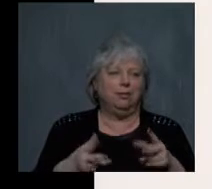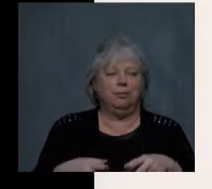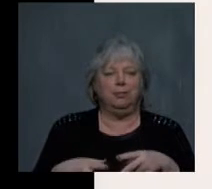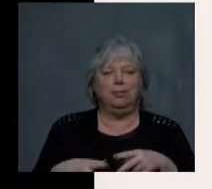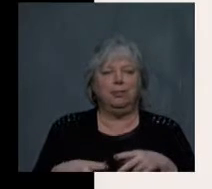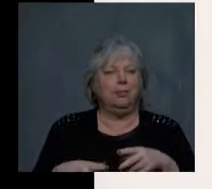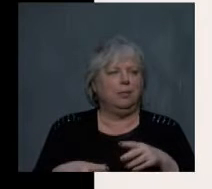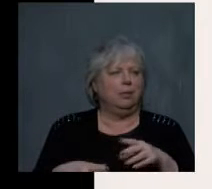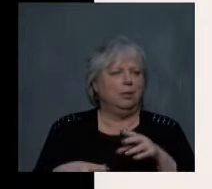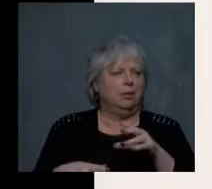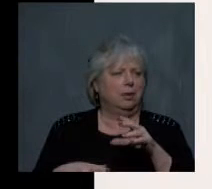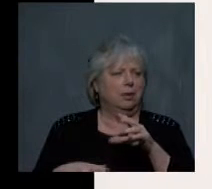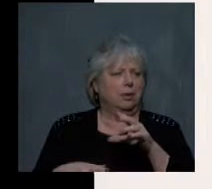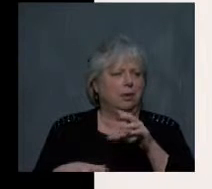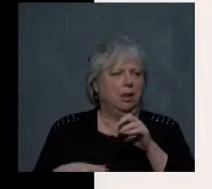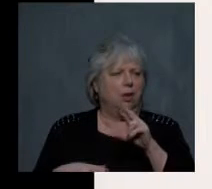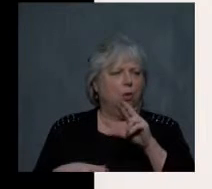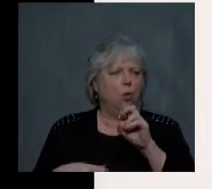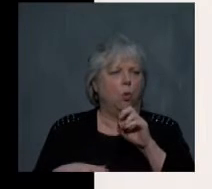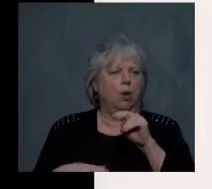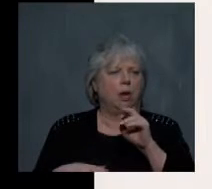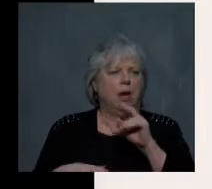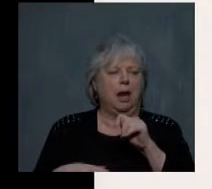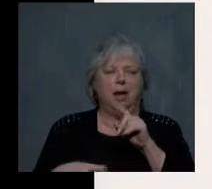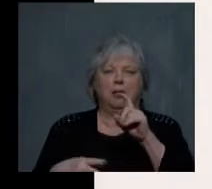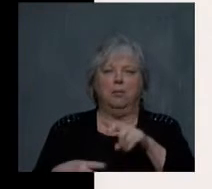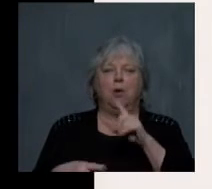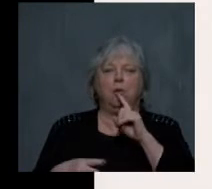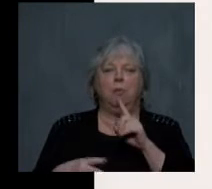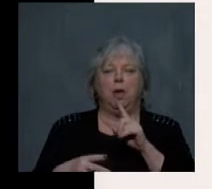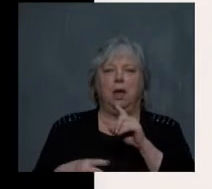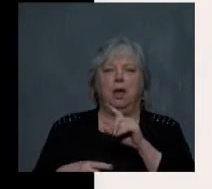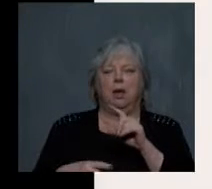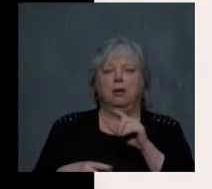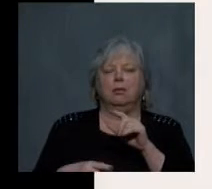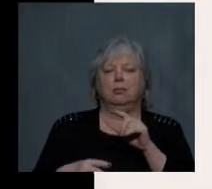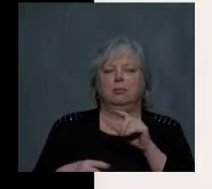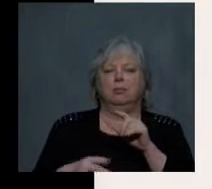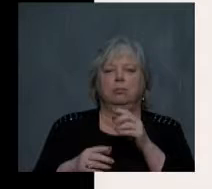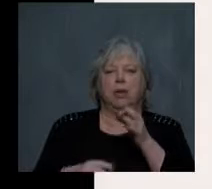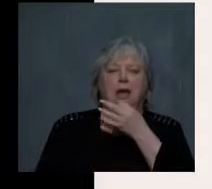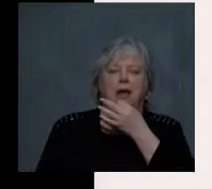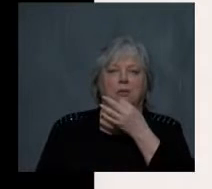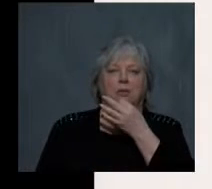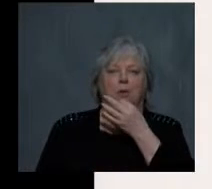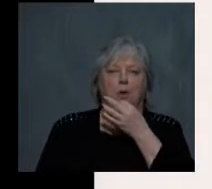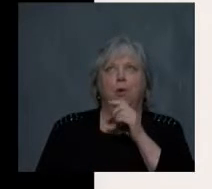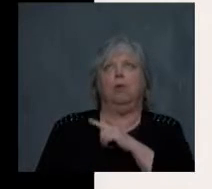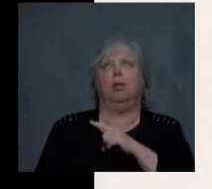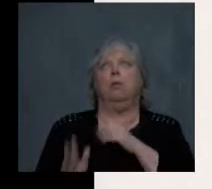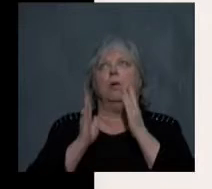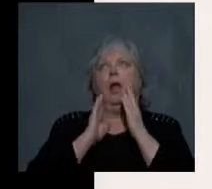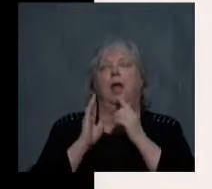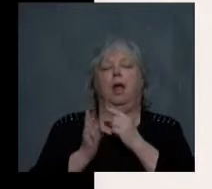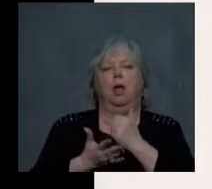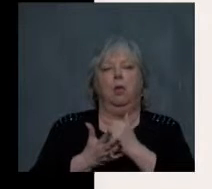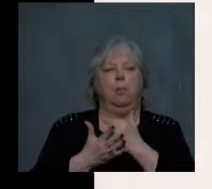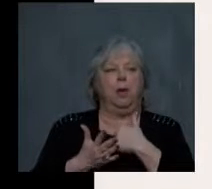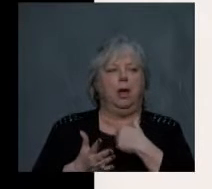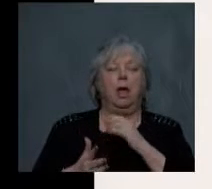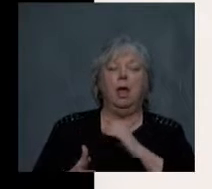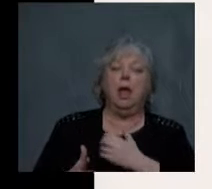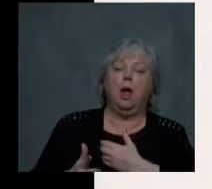The CoreNet Global is supposed to be an authority. Lord help me, this is the best information I could get. Our ordinance